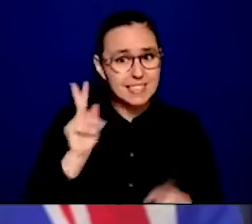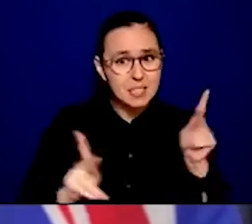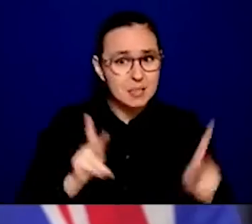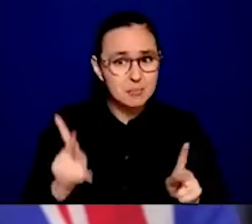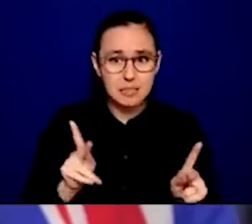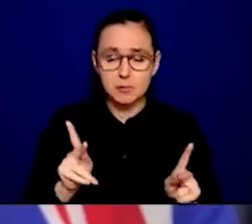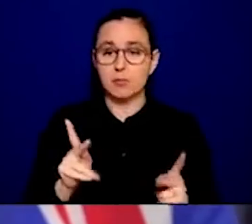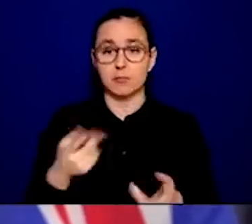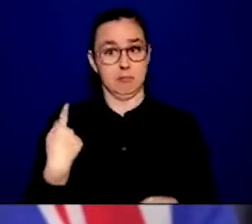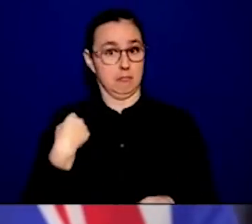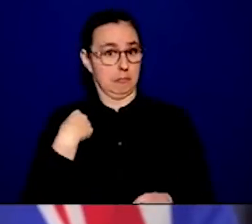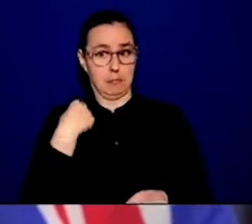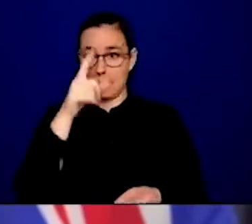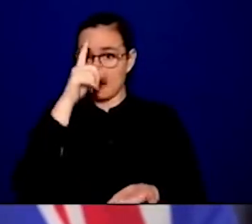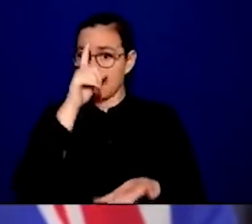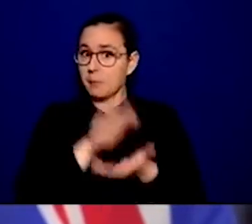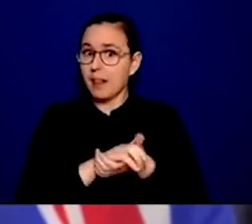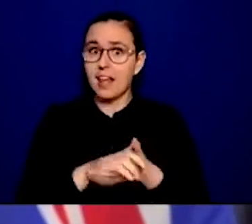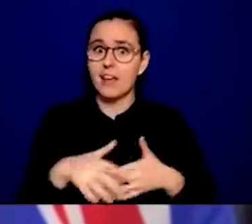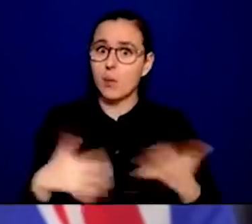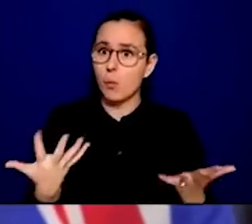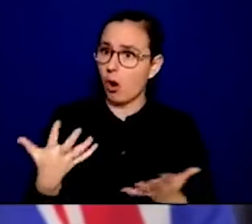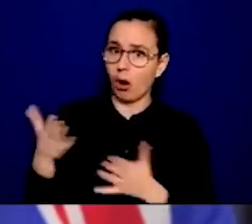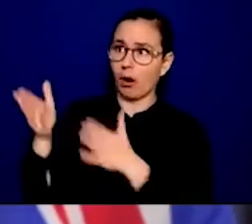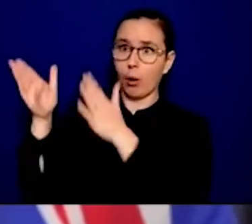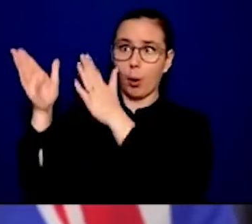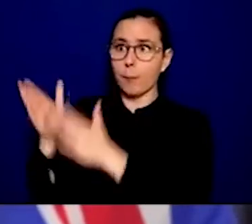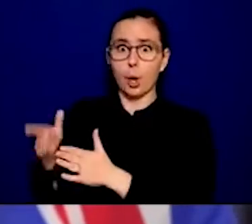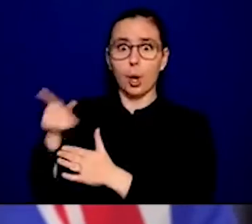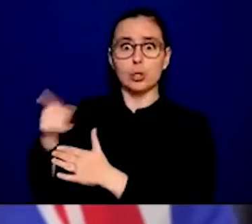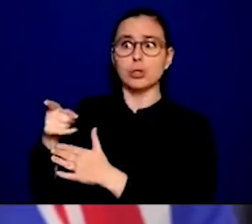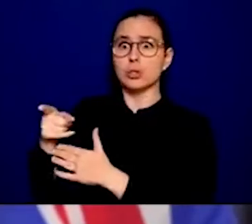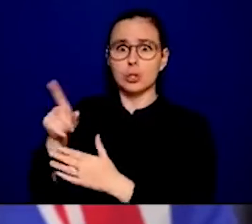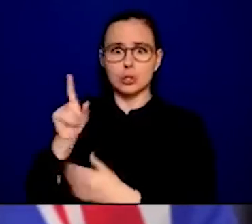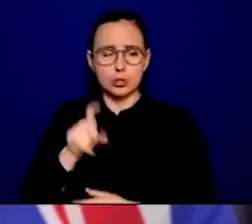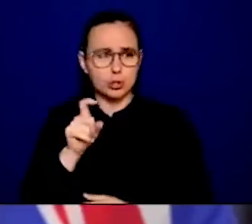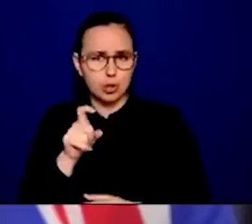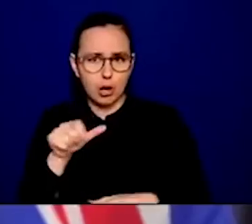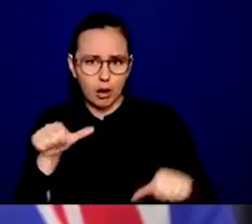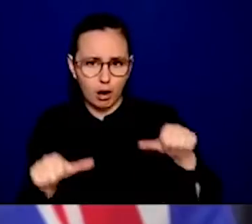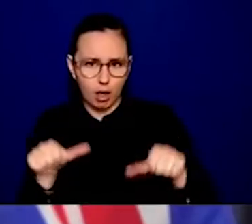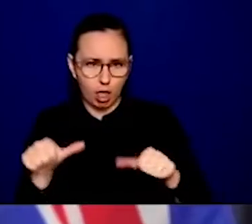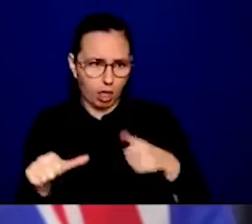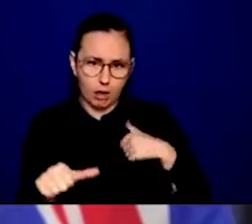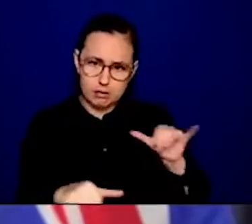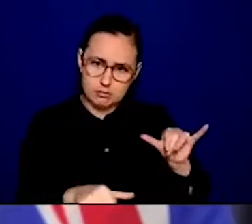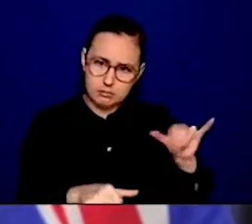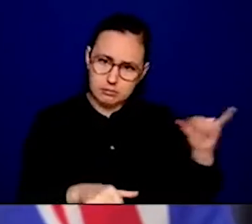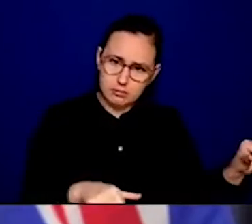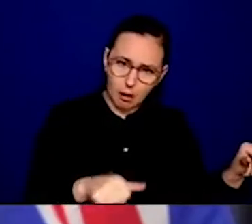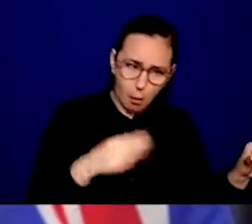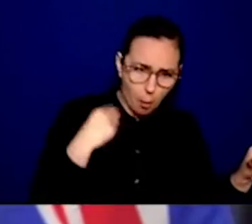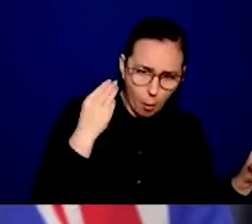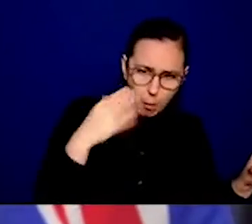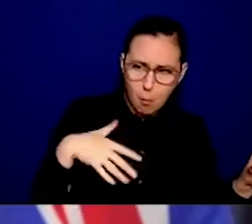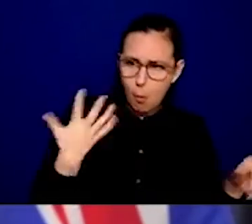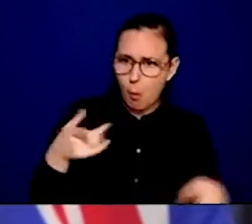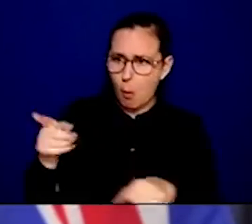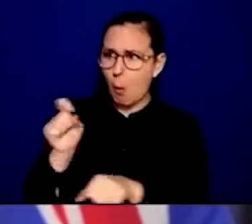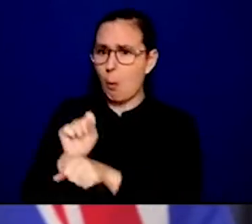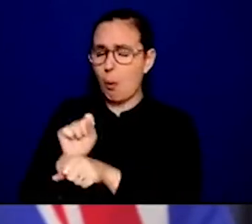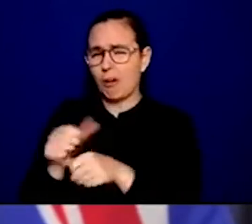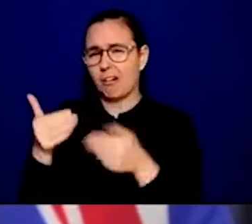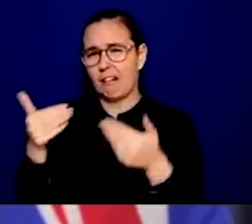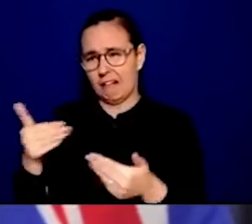to choose to go to work sick or stay home and lose wages. But about half of BC workforce does